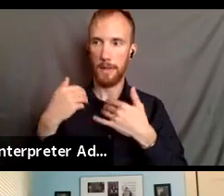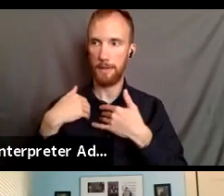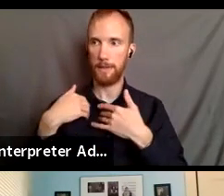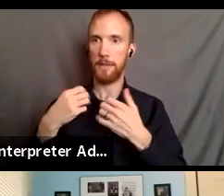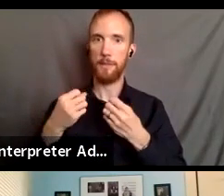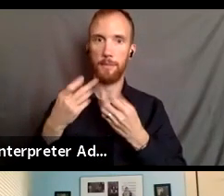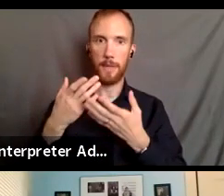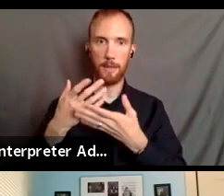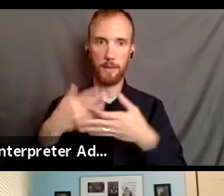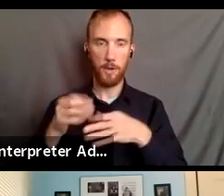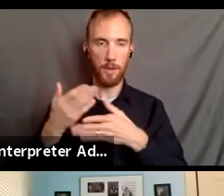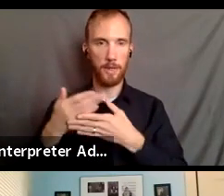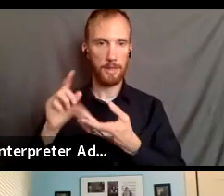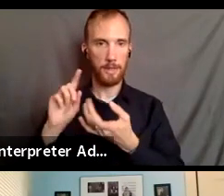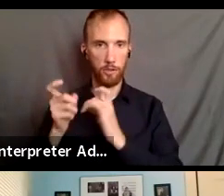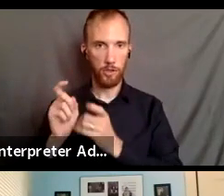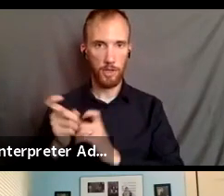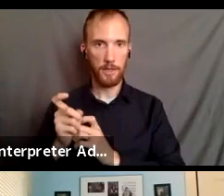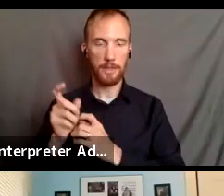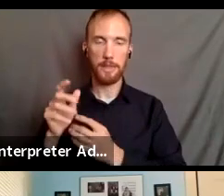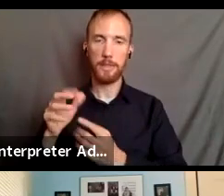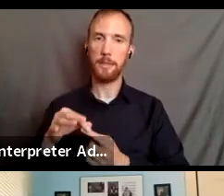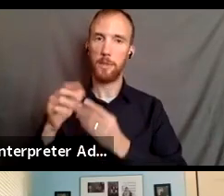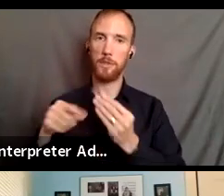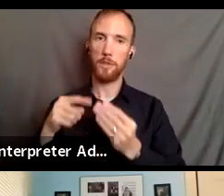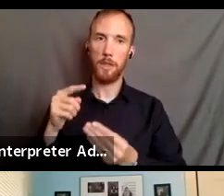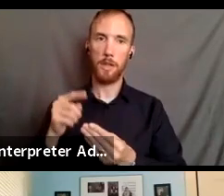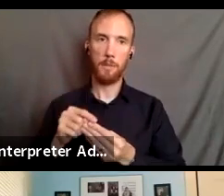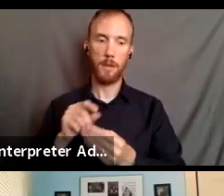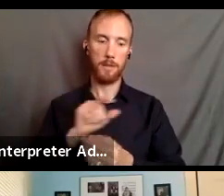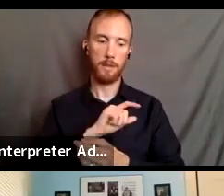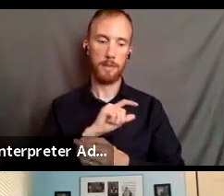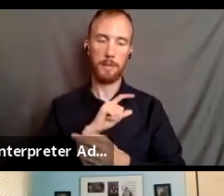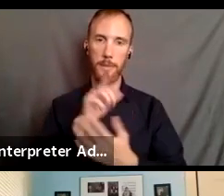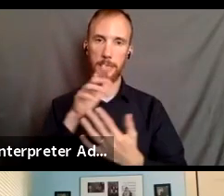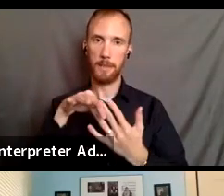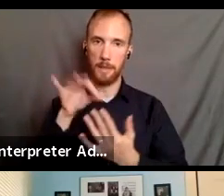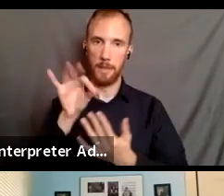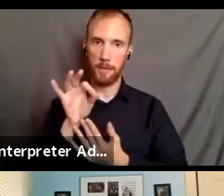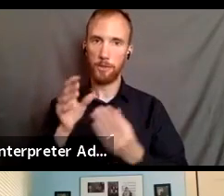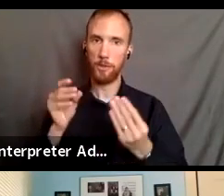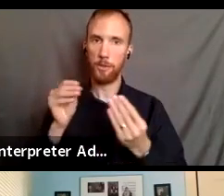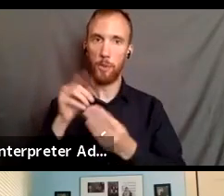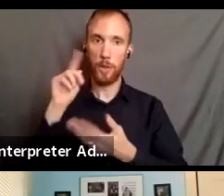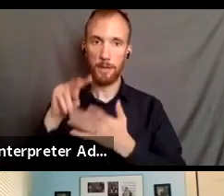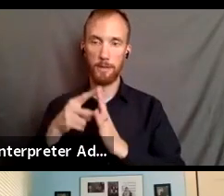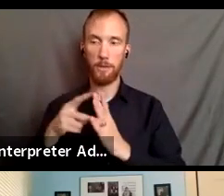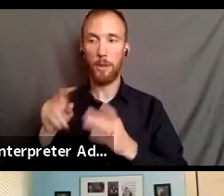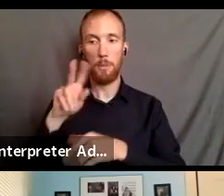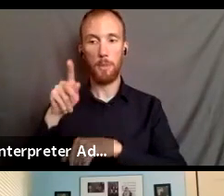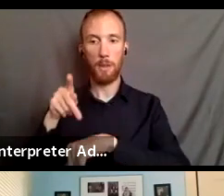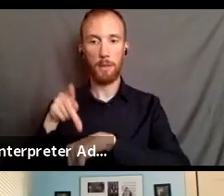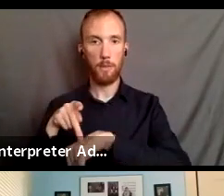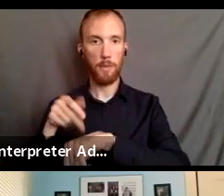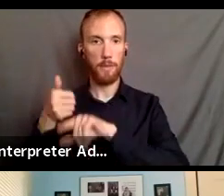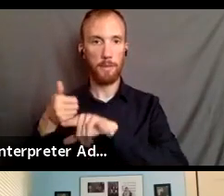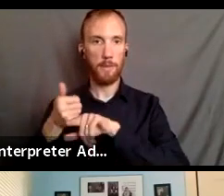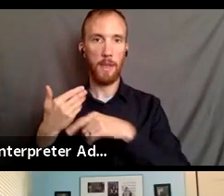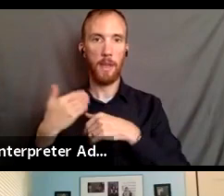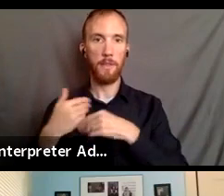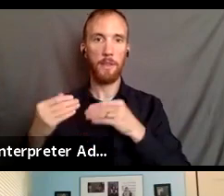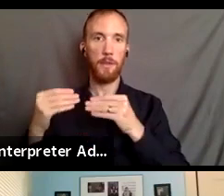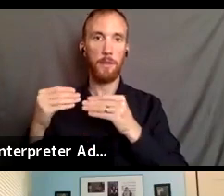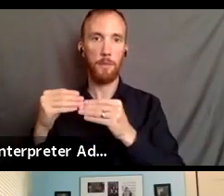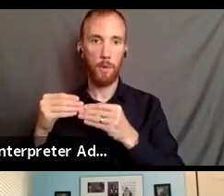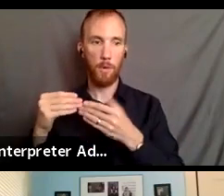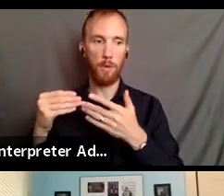around selection that's more intentional has a clear role for the principal as conveying the the voice of